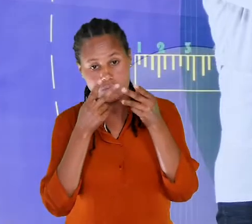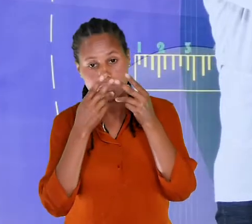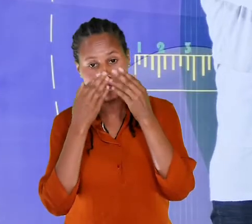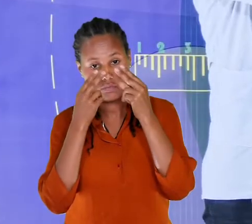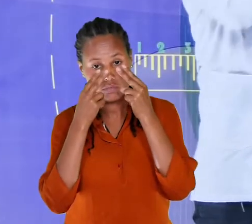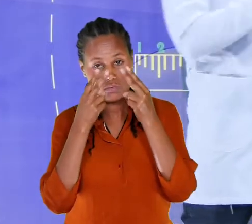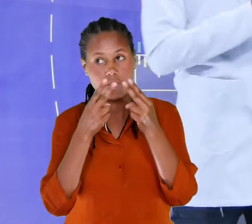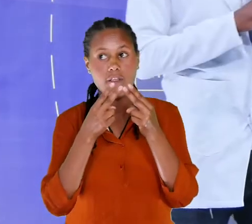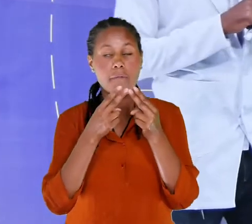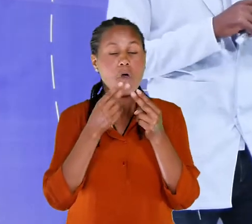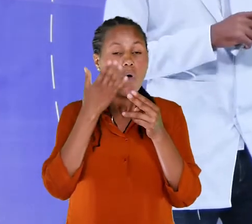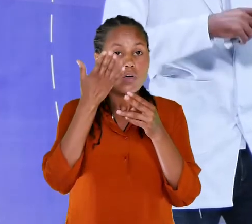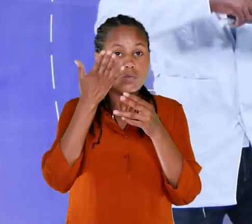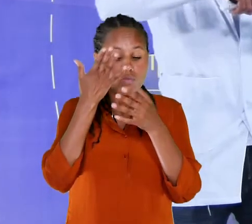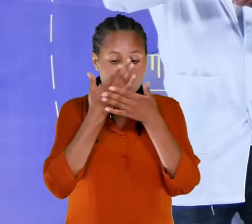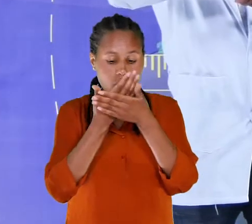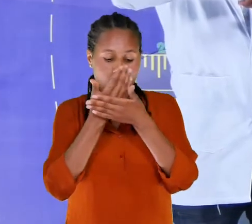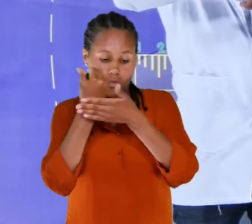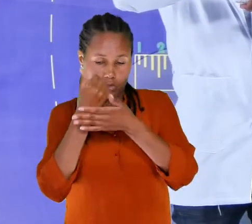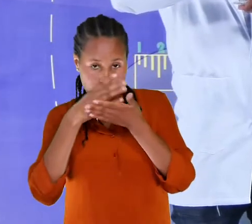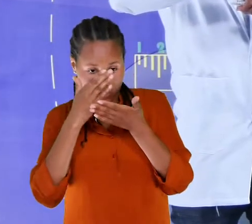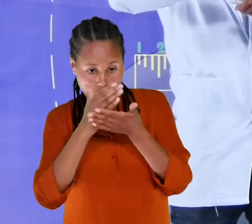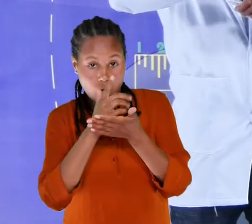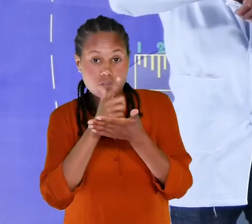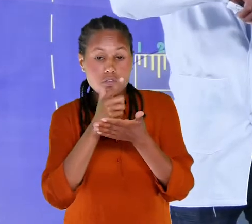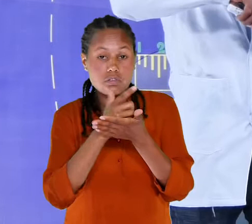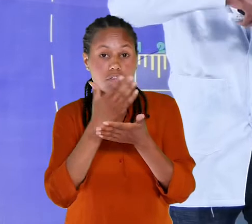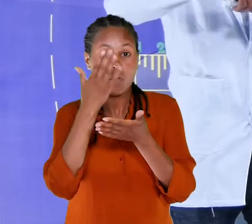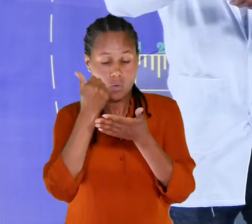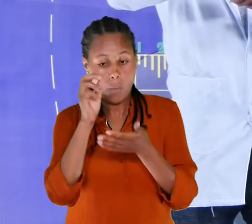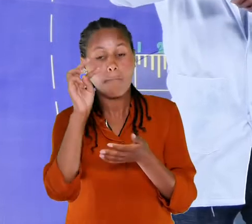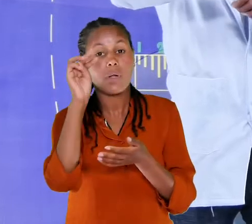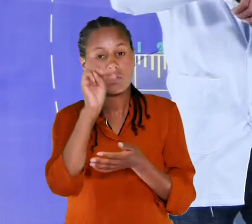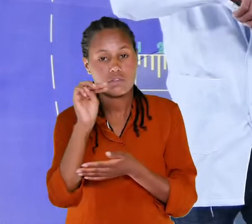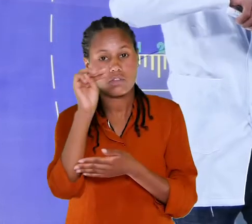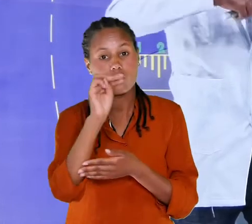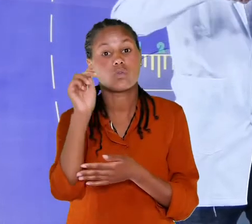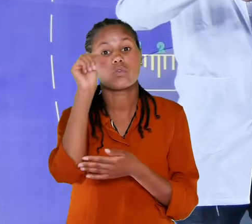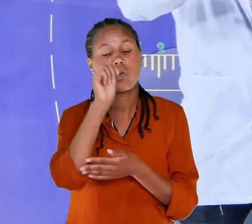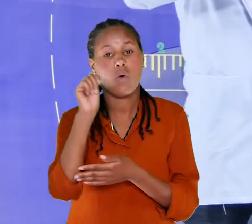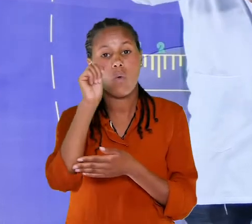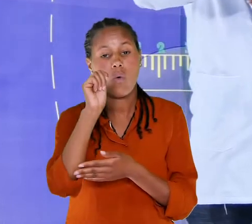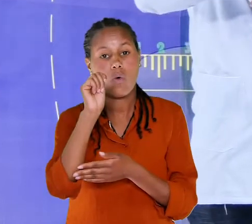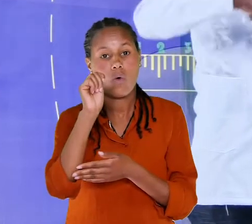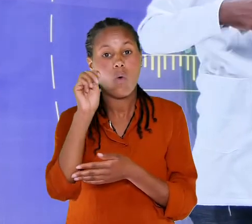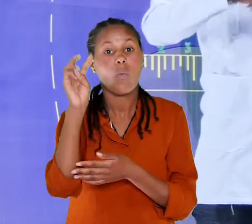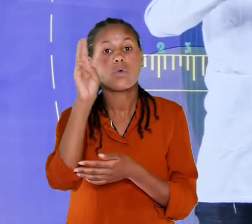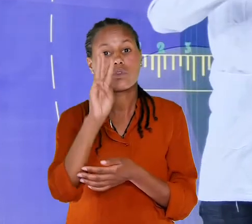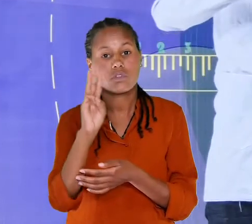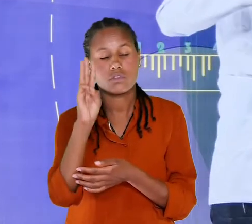As we learned in previous lesson, here we said Monday, Tuesday,